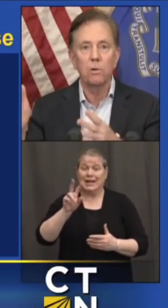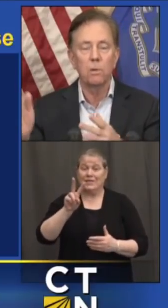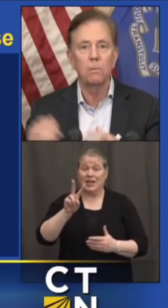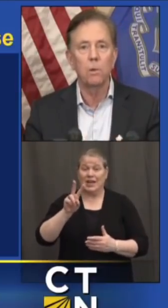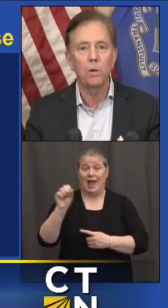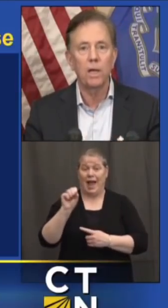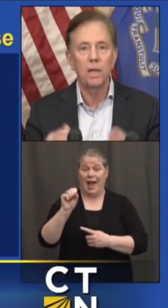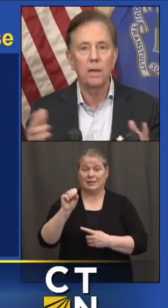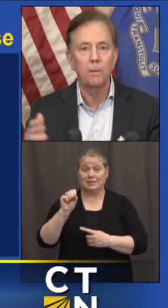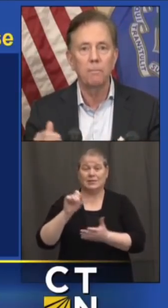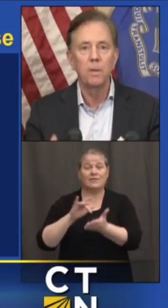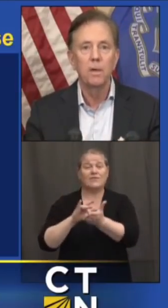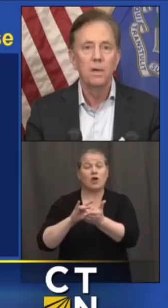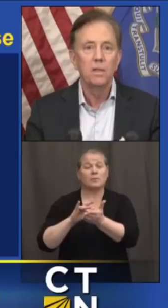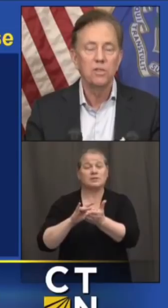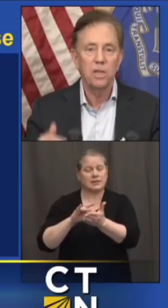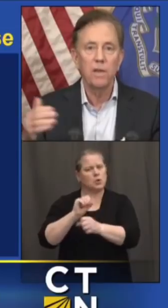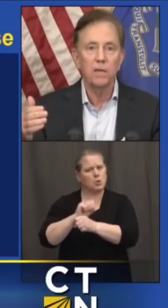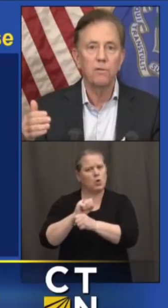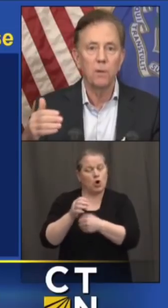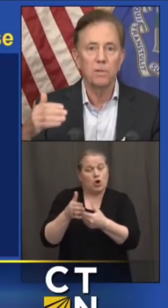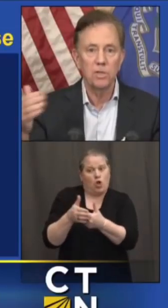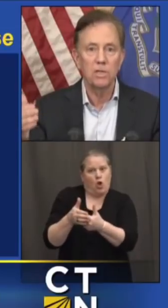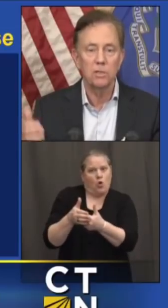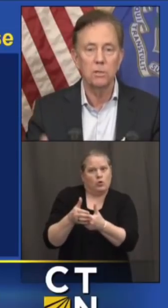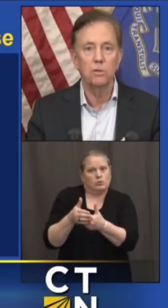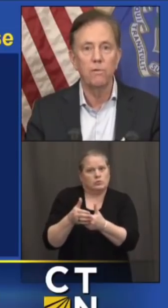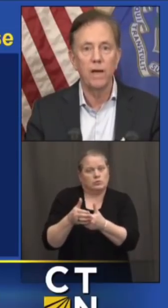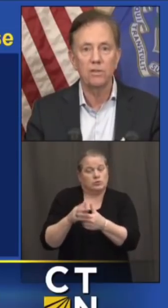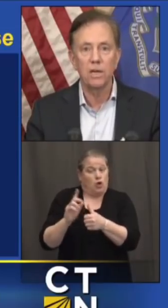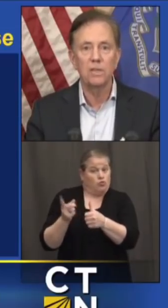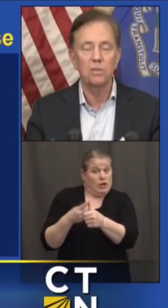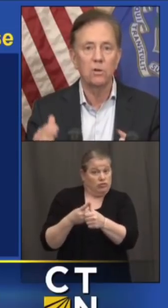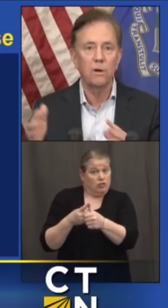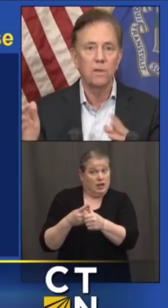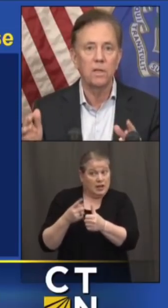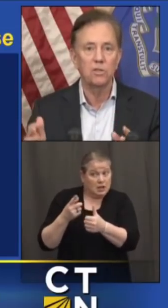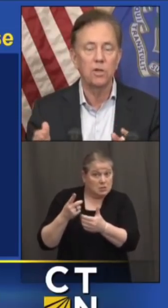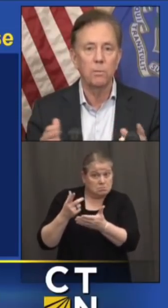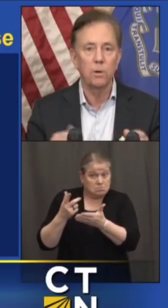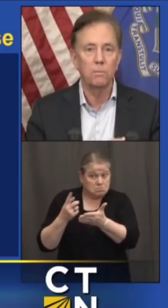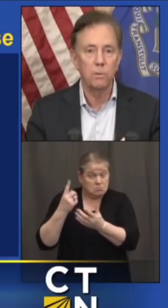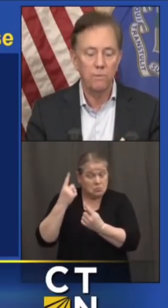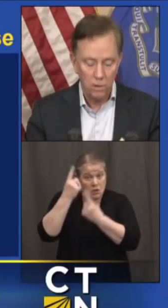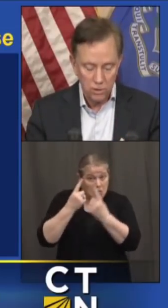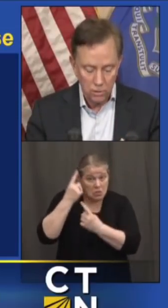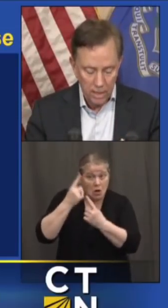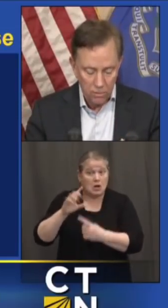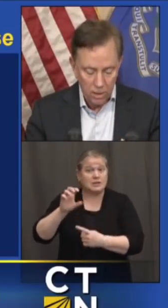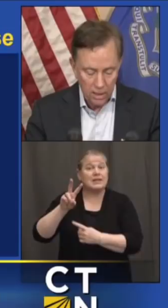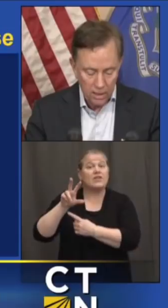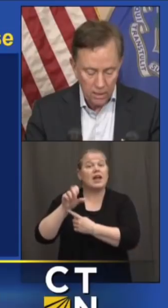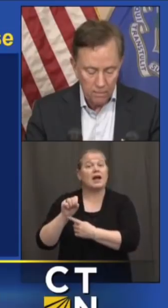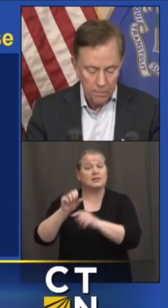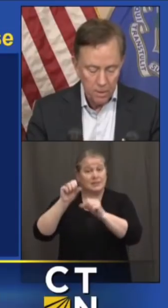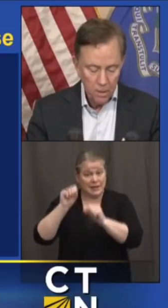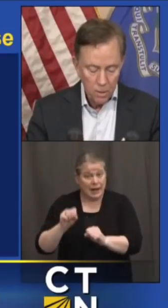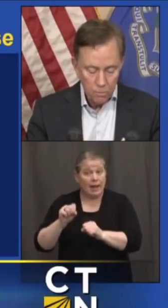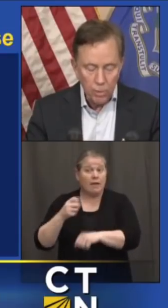Originally, they were locating the CVS pharmacies to do the vaccinations, often in the suburbs. We've also now